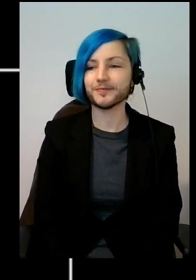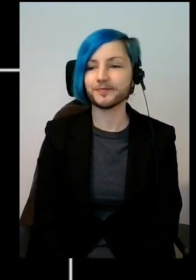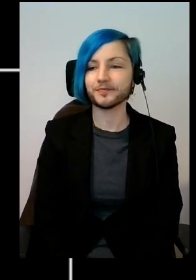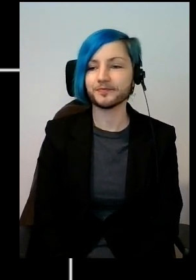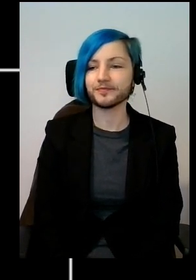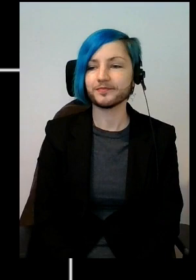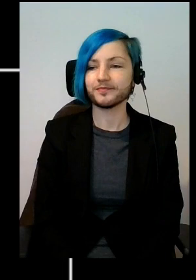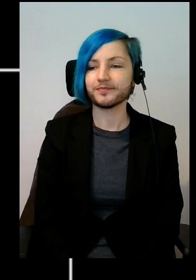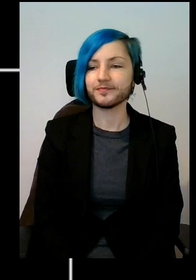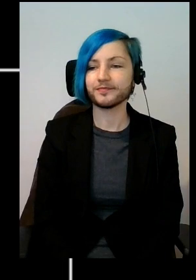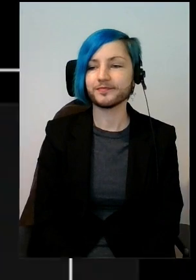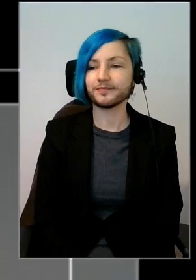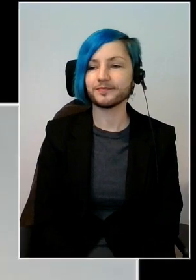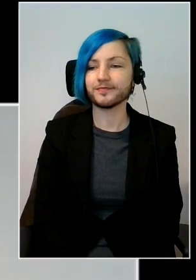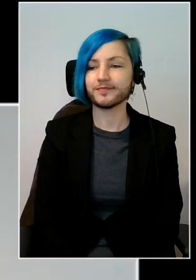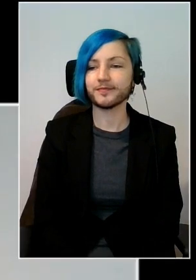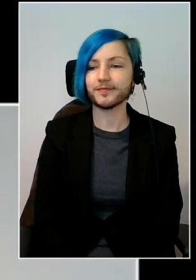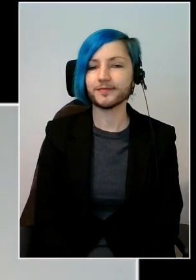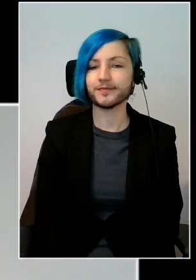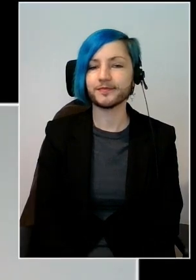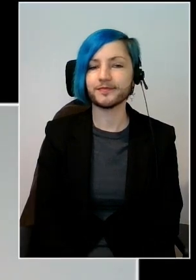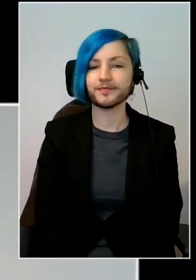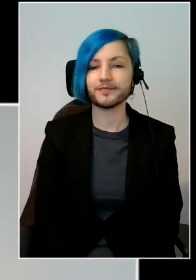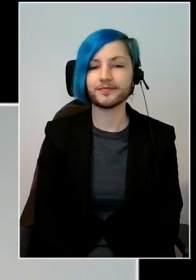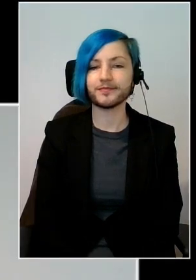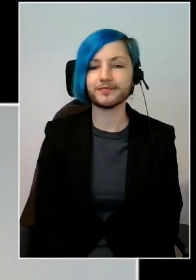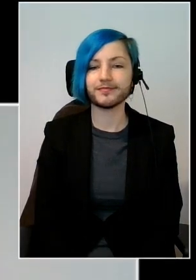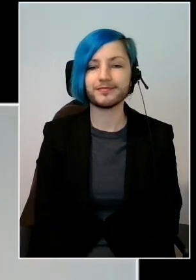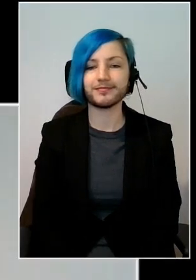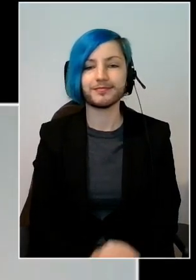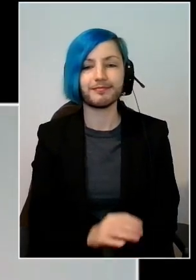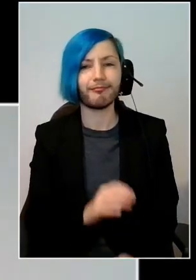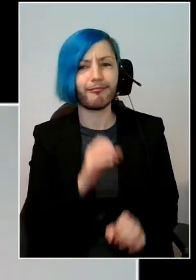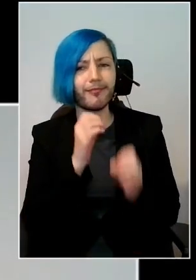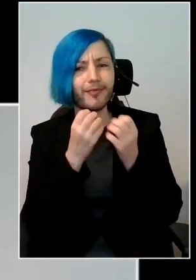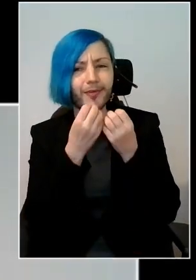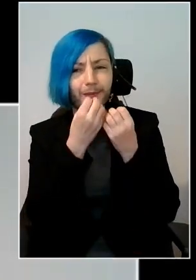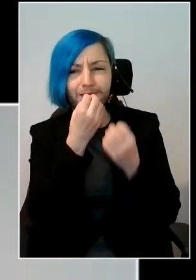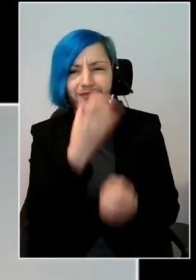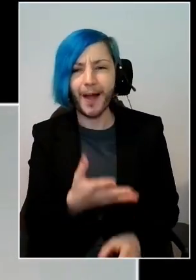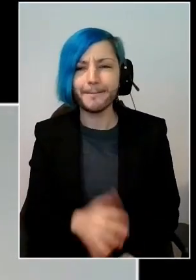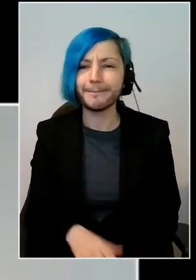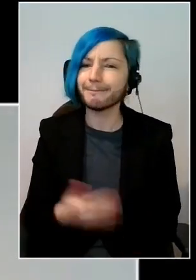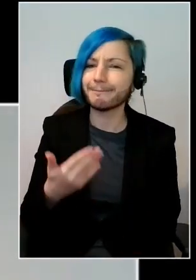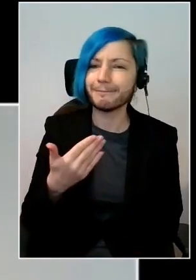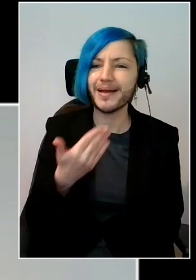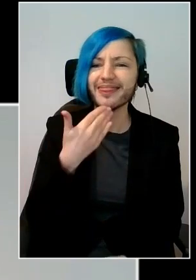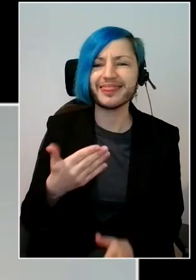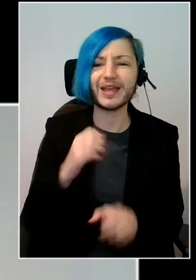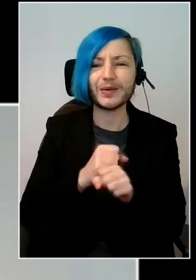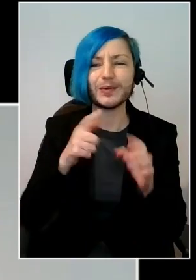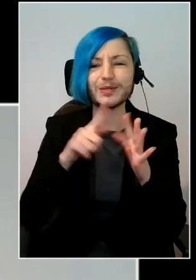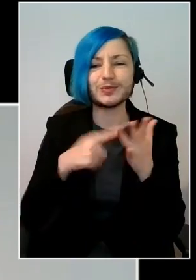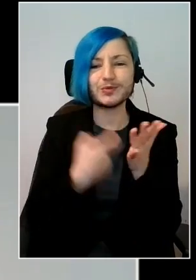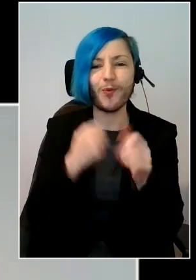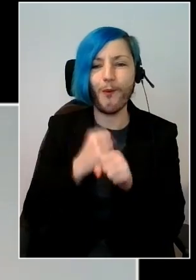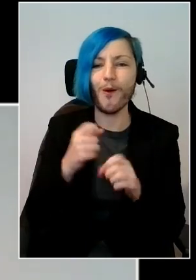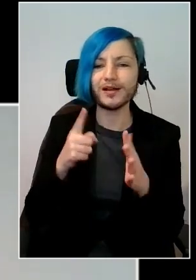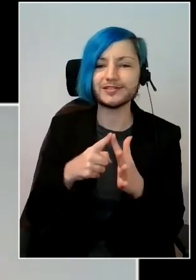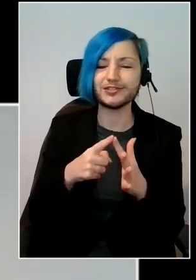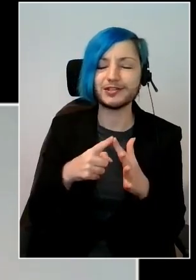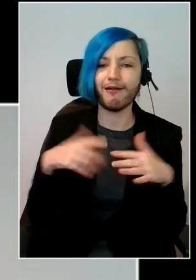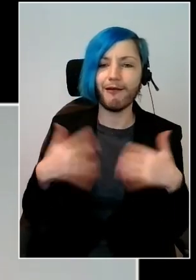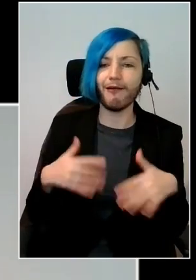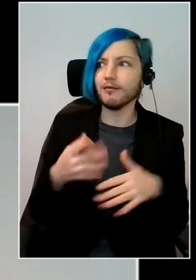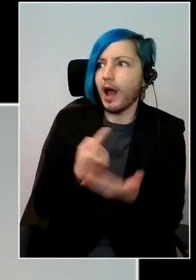Fab. Thank you, George. That's all right. Goodness Yeah. me, I only took over apprenticeships